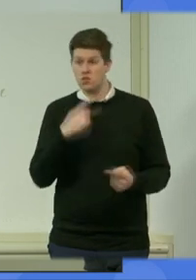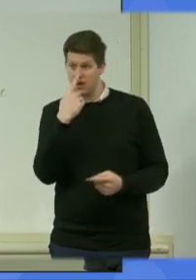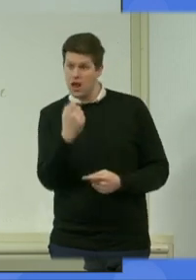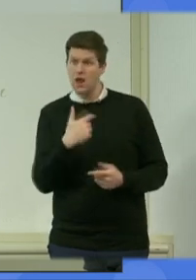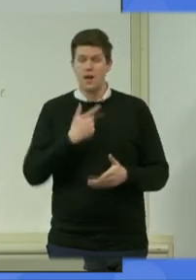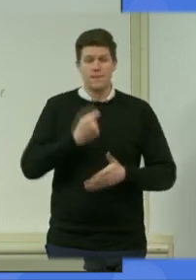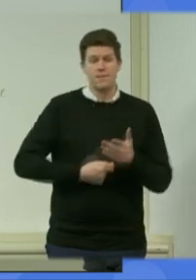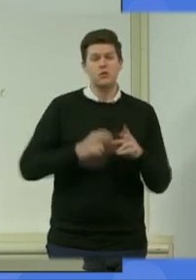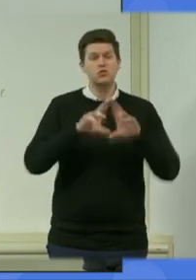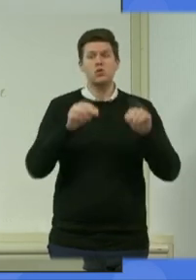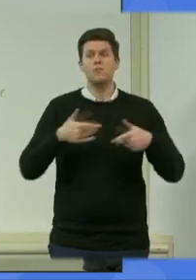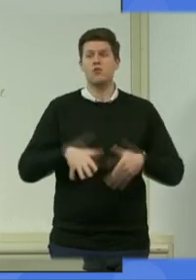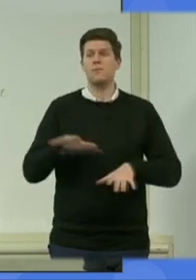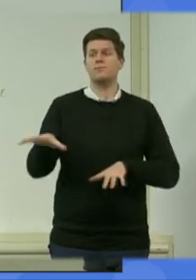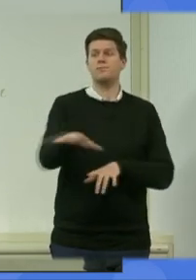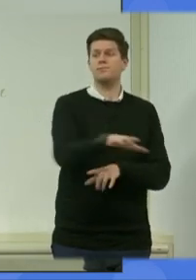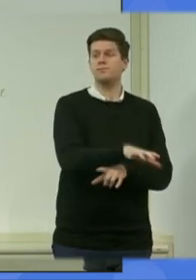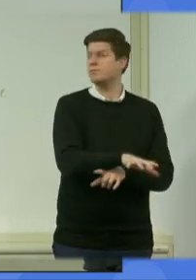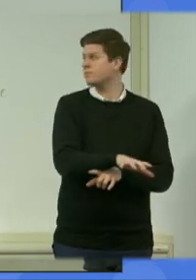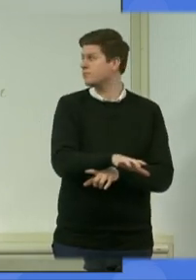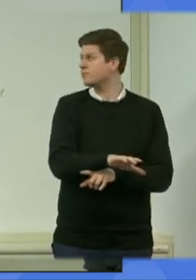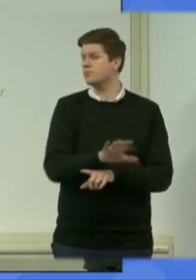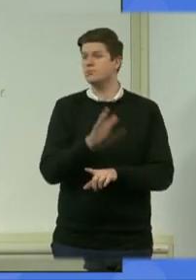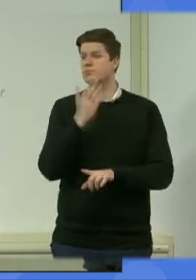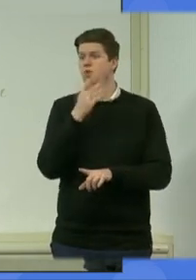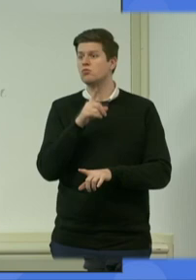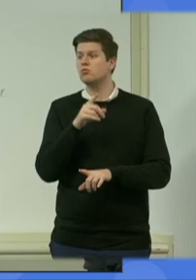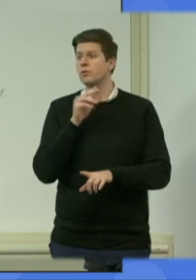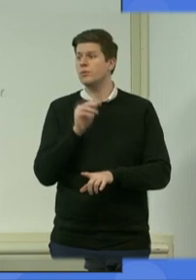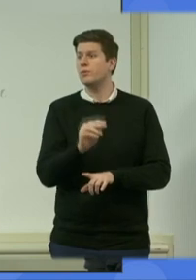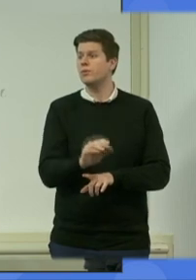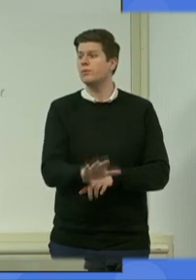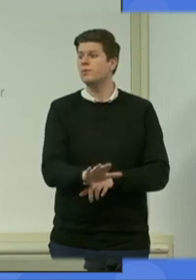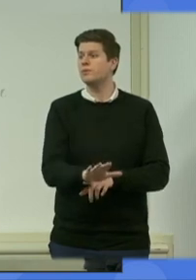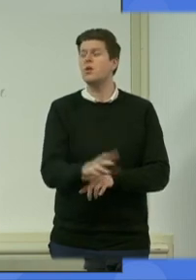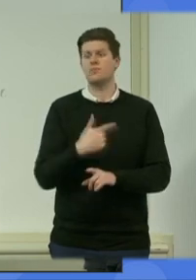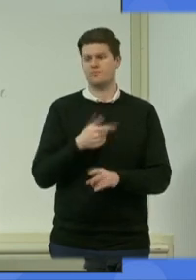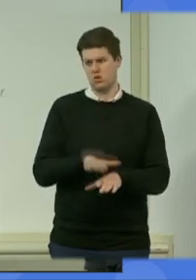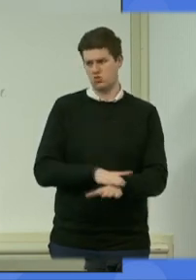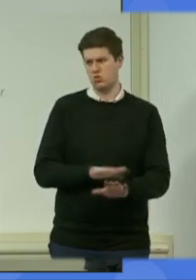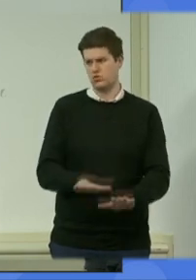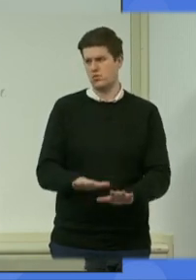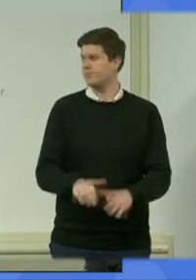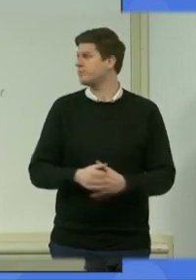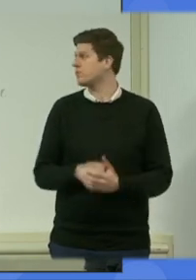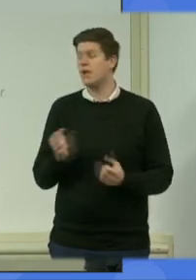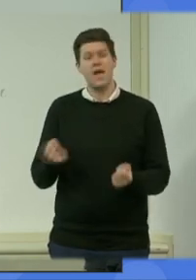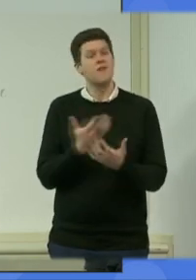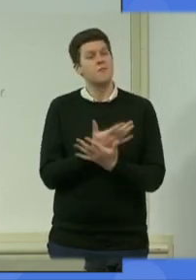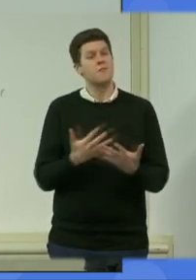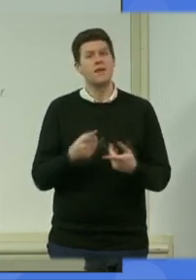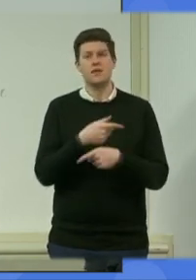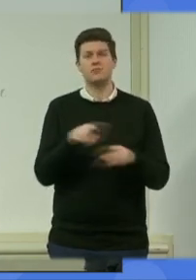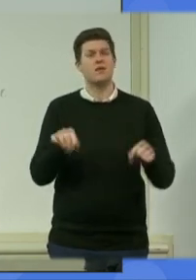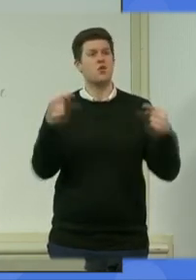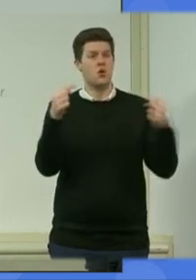10, 15, sorry. Am I speaking too quickly? So you've got lots of different people competing, and that's because you